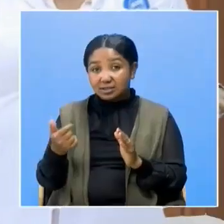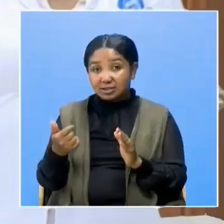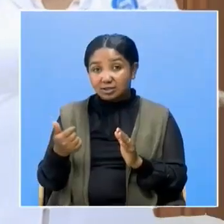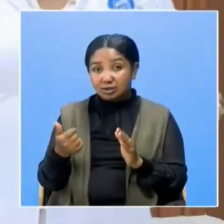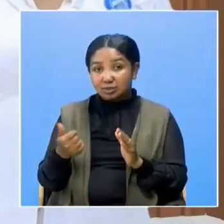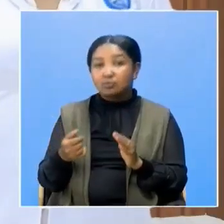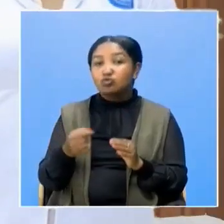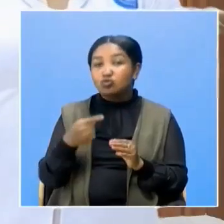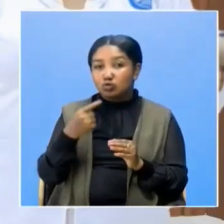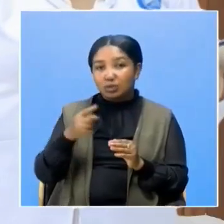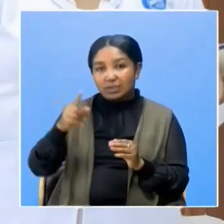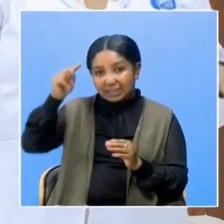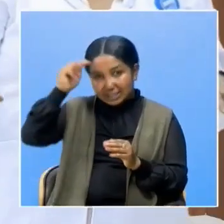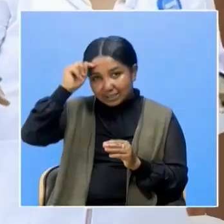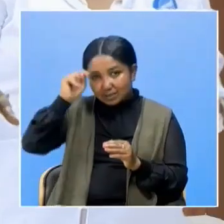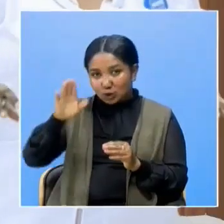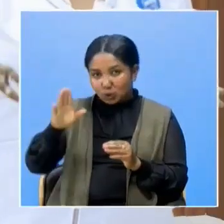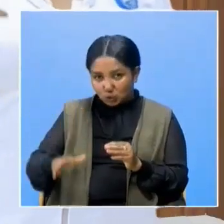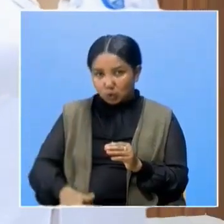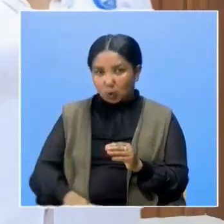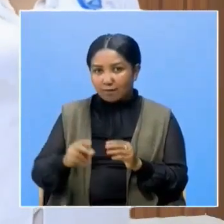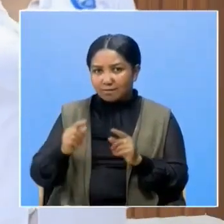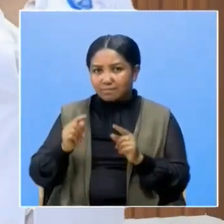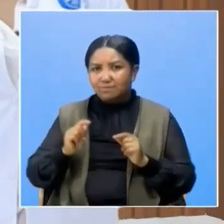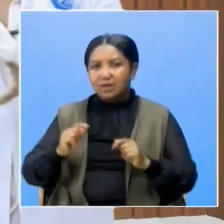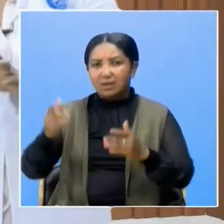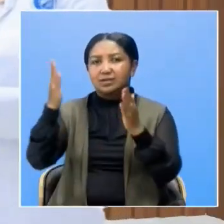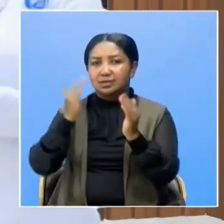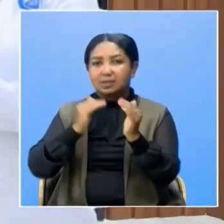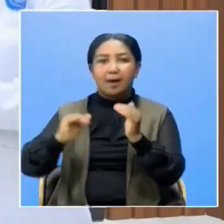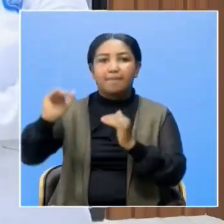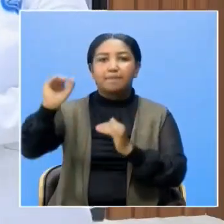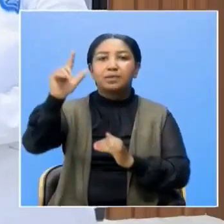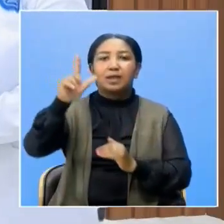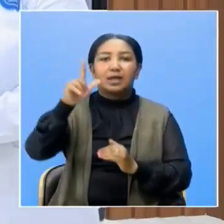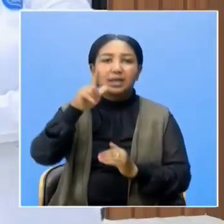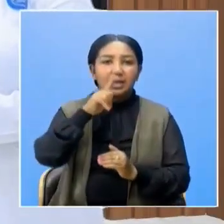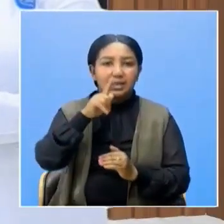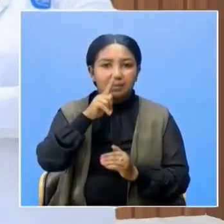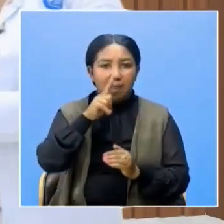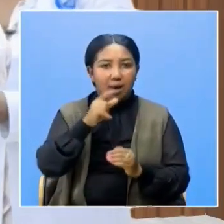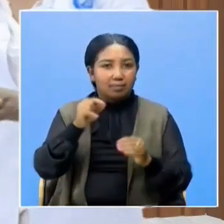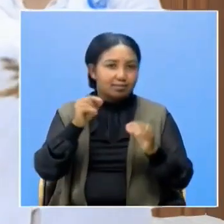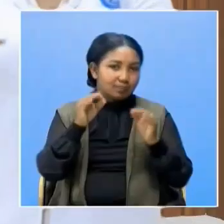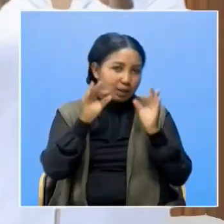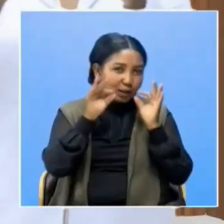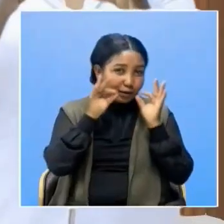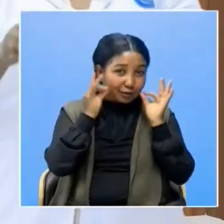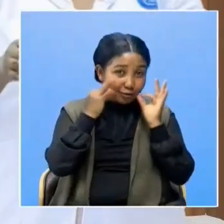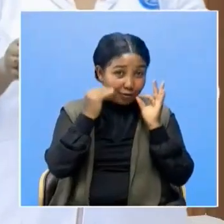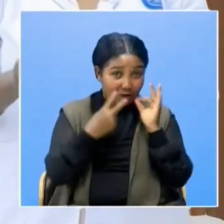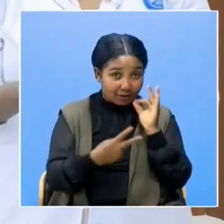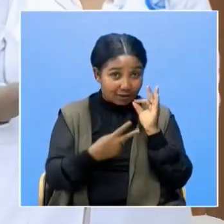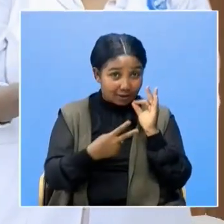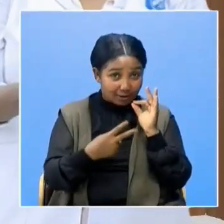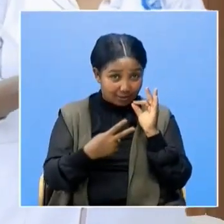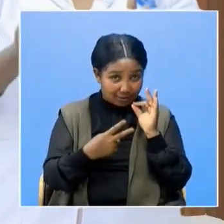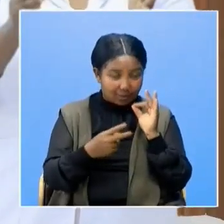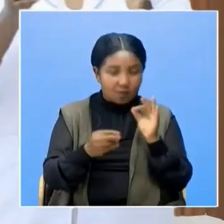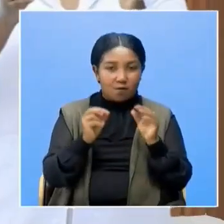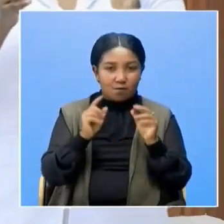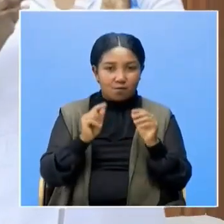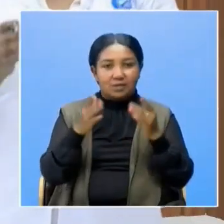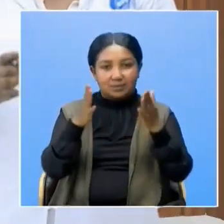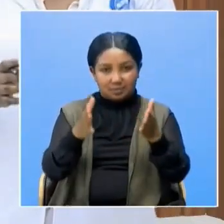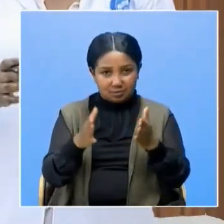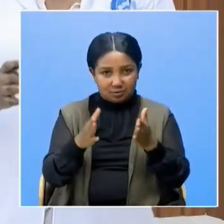dog. Max runs faster than Lily's kitten. You see? Faster. Instead of saying